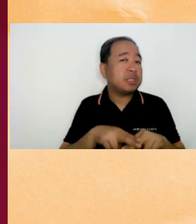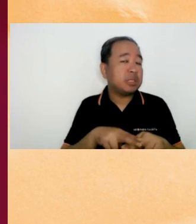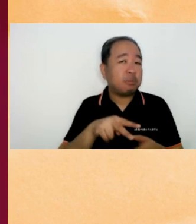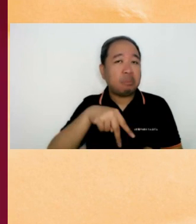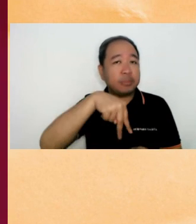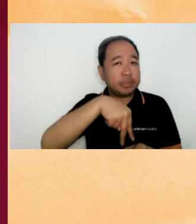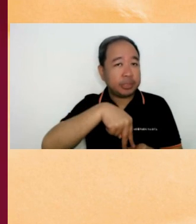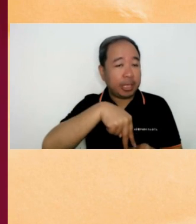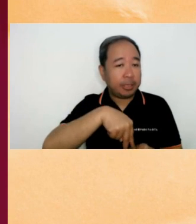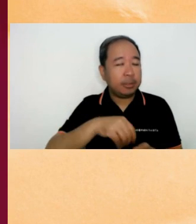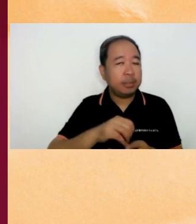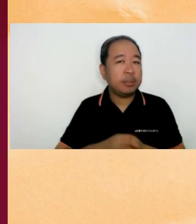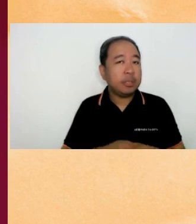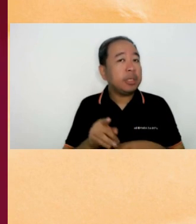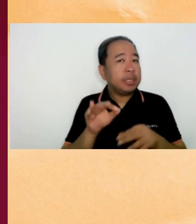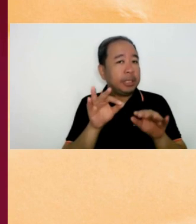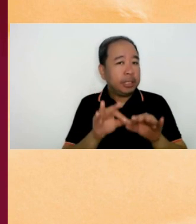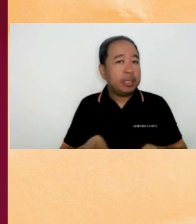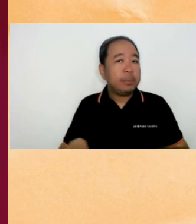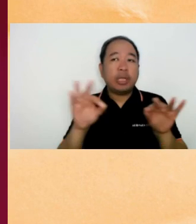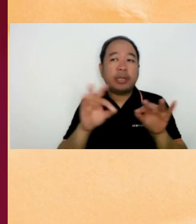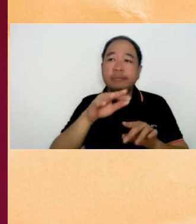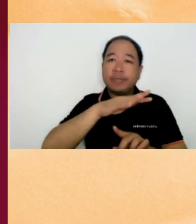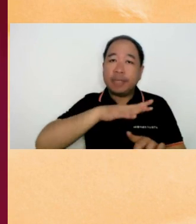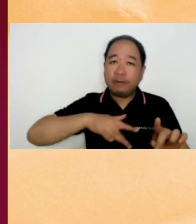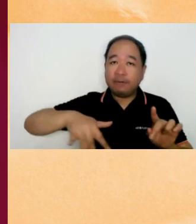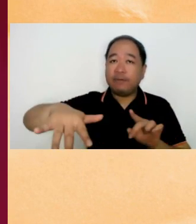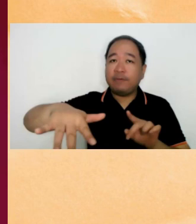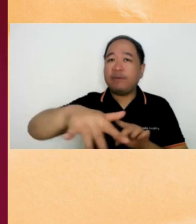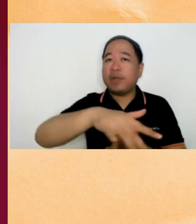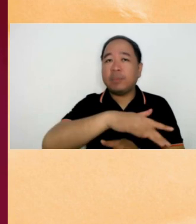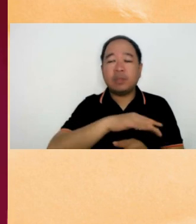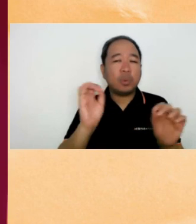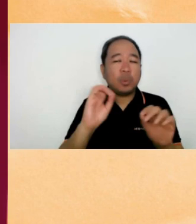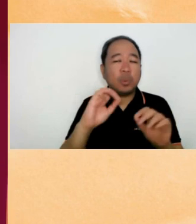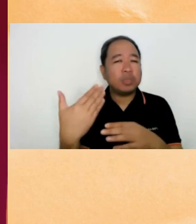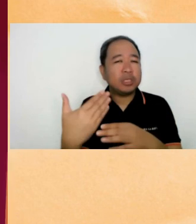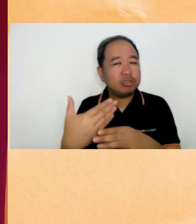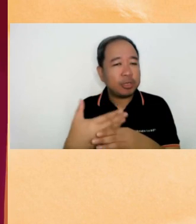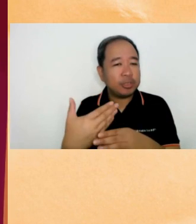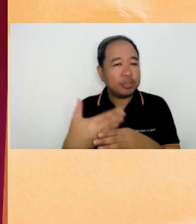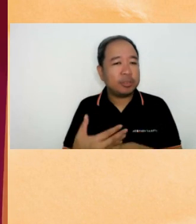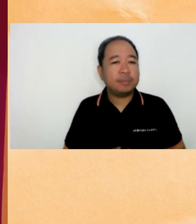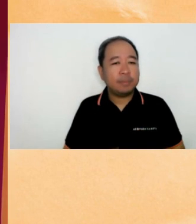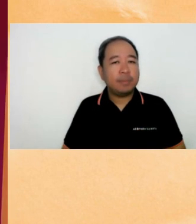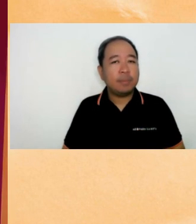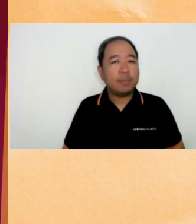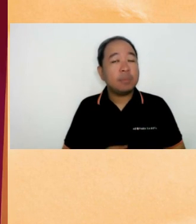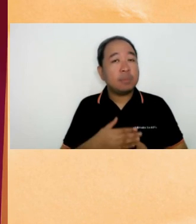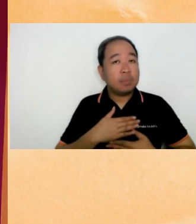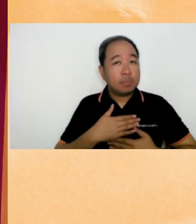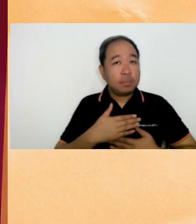to create an environment free from distractions. Take a deep breath in through